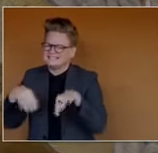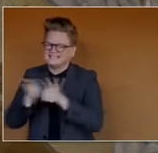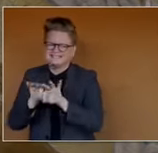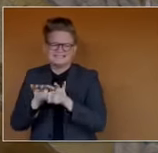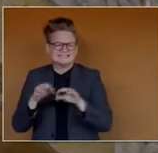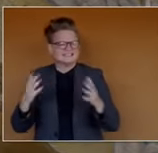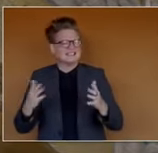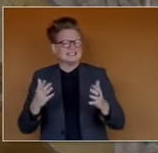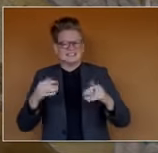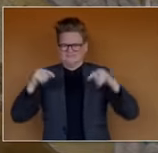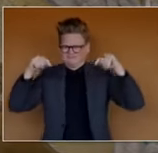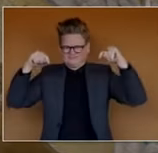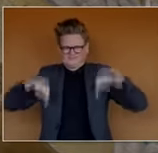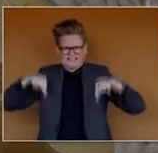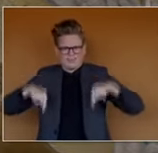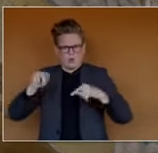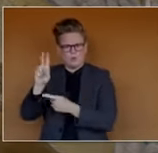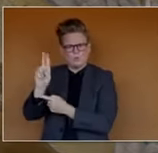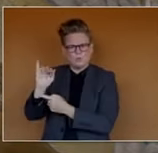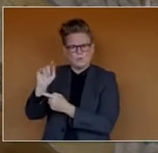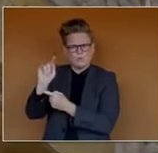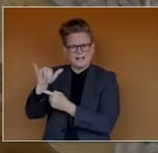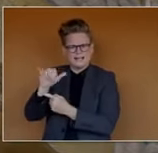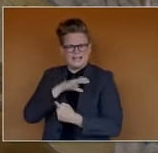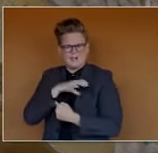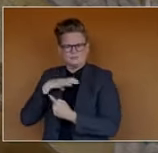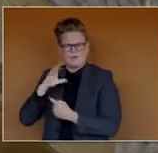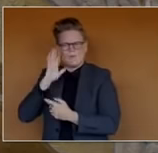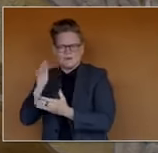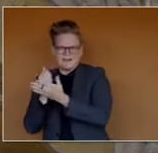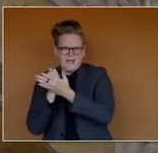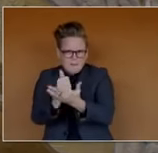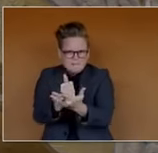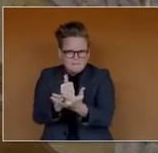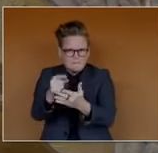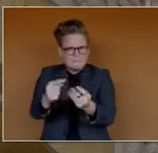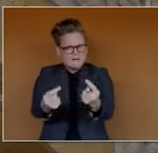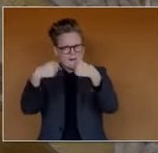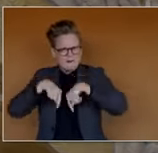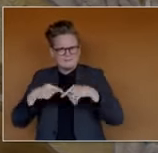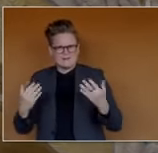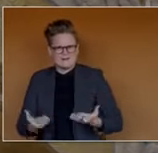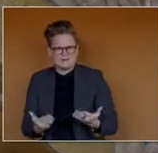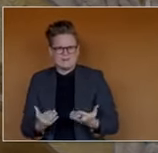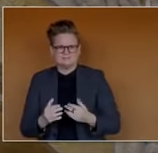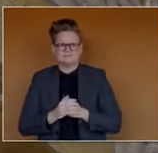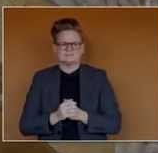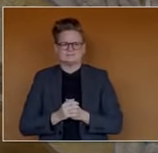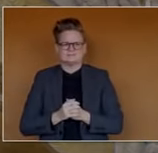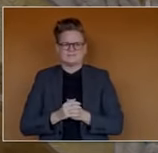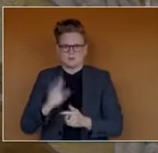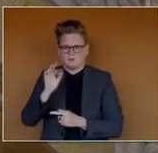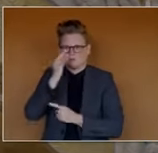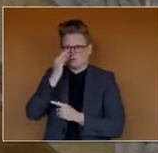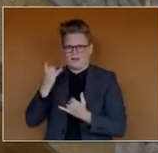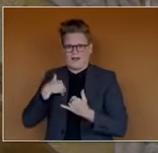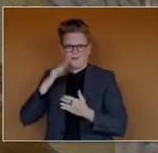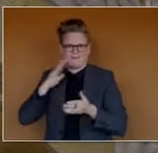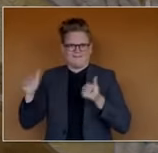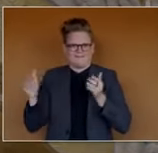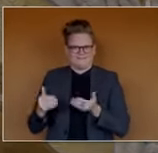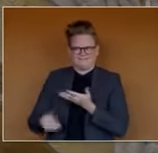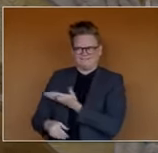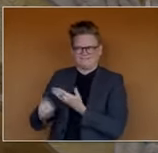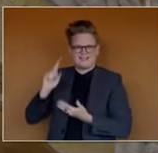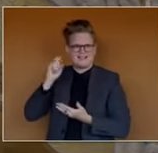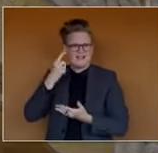get that help. Now, we're going to hear from Governor Newsom in just a moment, who's going to talk about some great